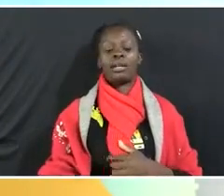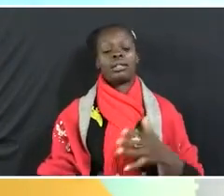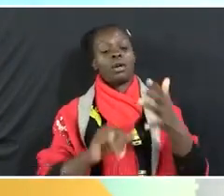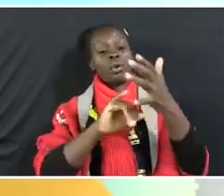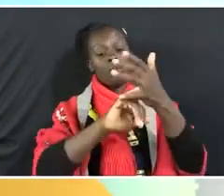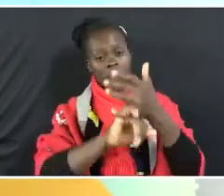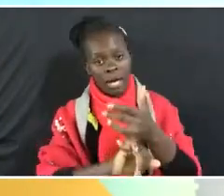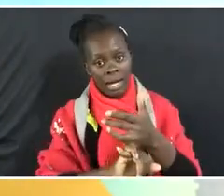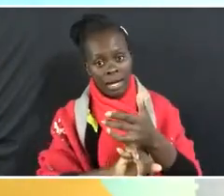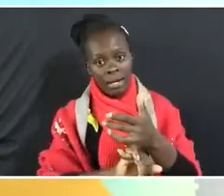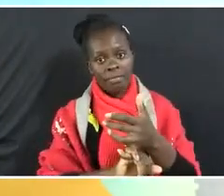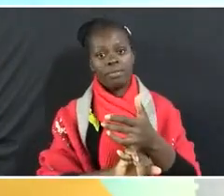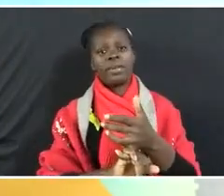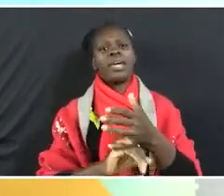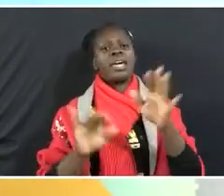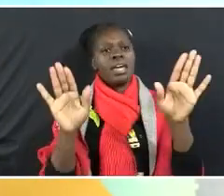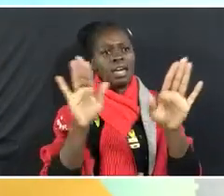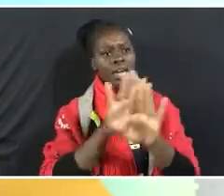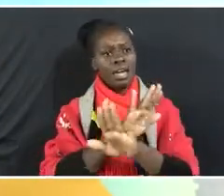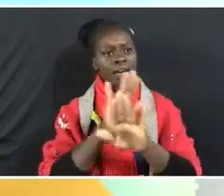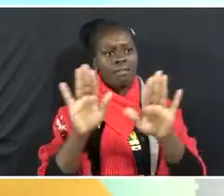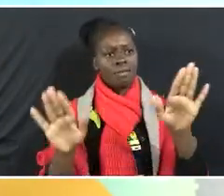just handle with care.